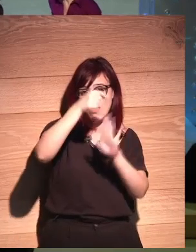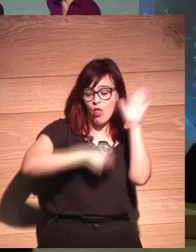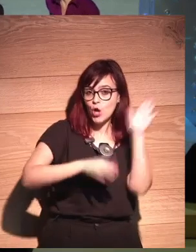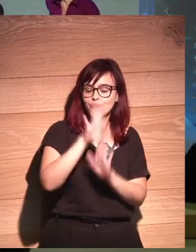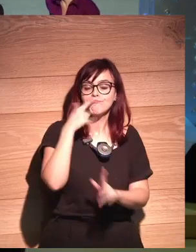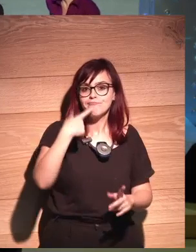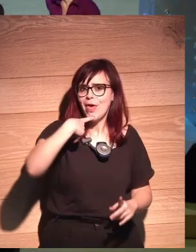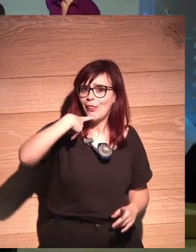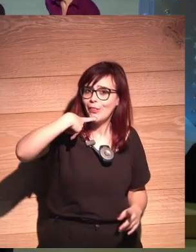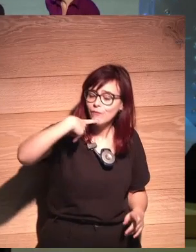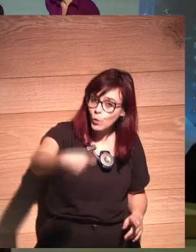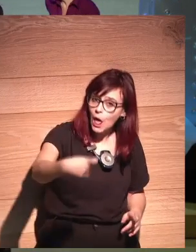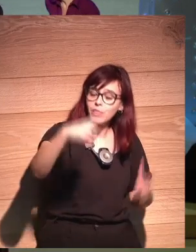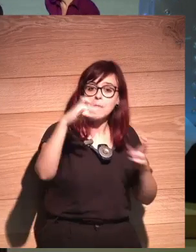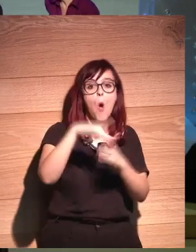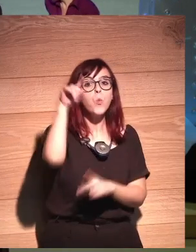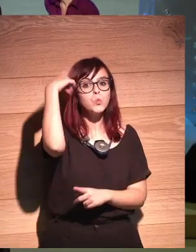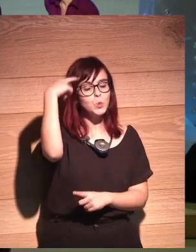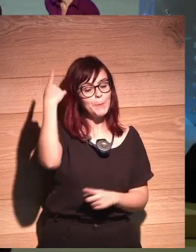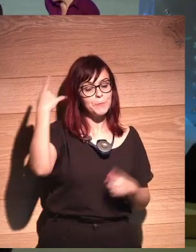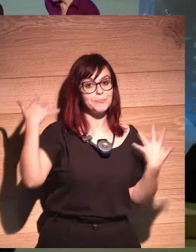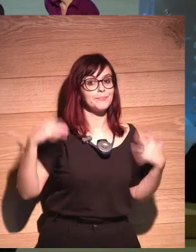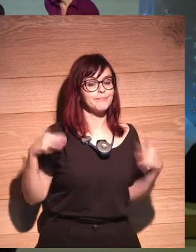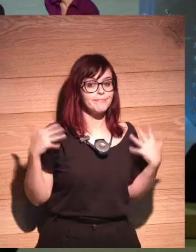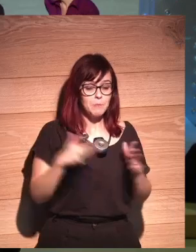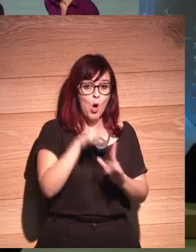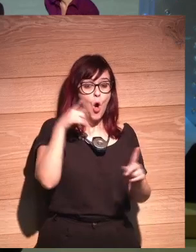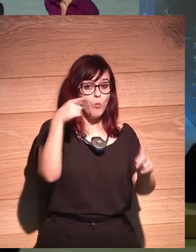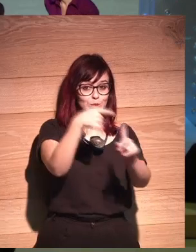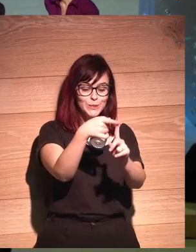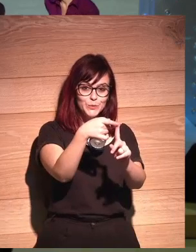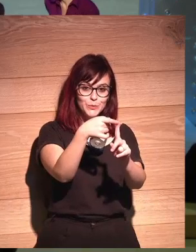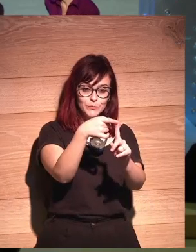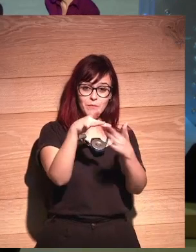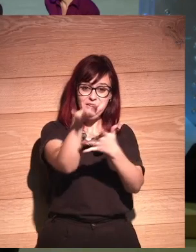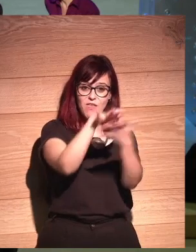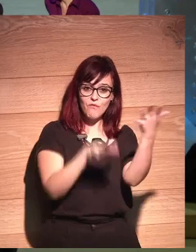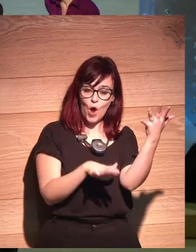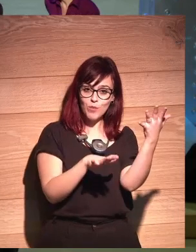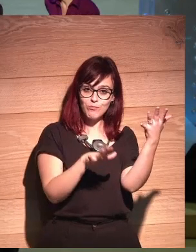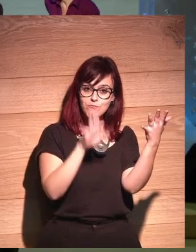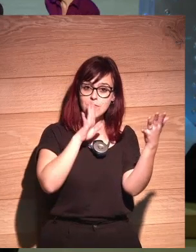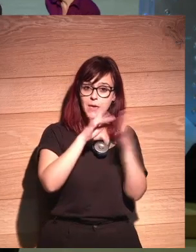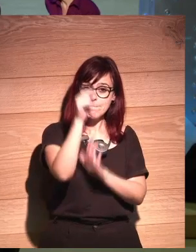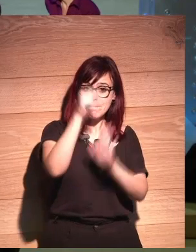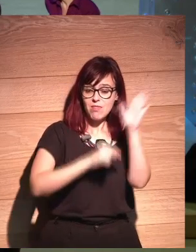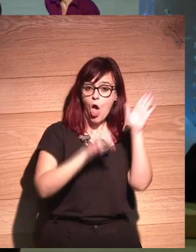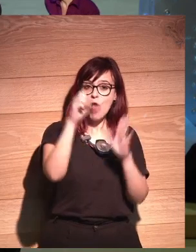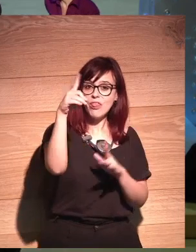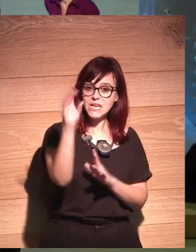to indicators, we've had many difficulties in the cultural sphere, because to be able